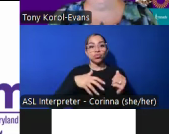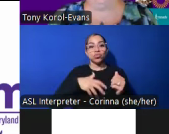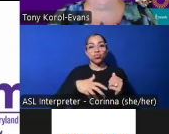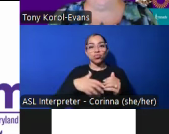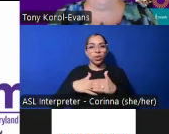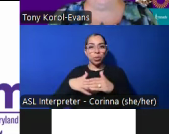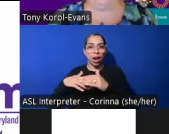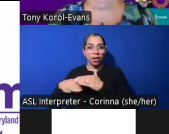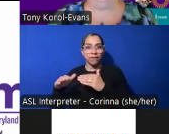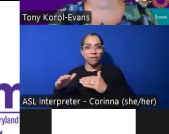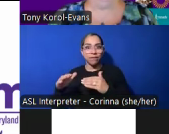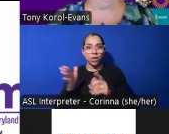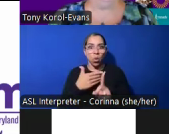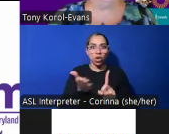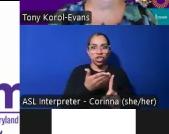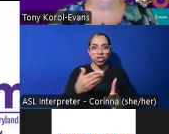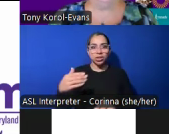aren't numbers on everything.